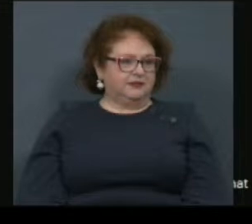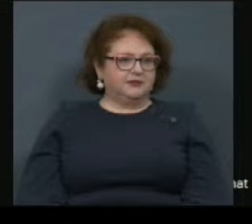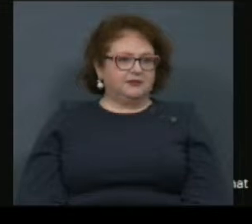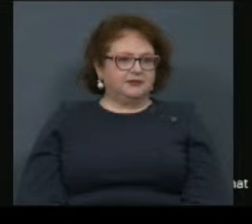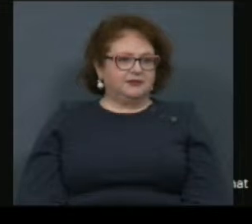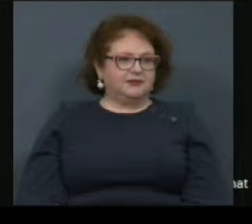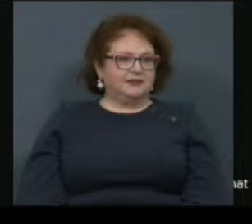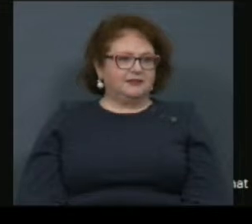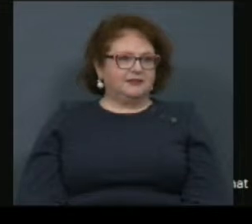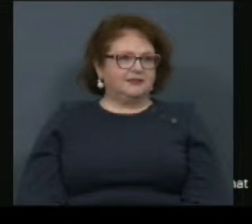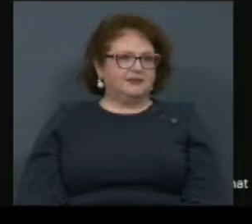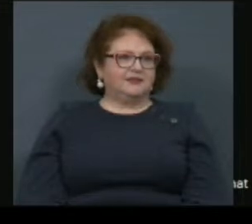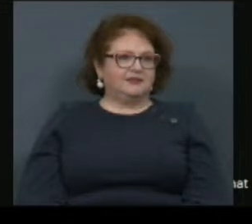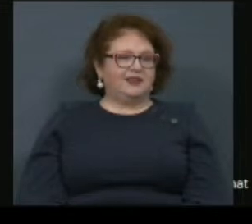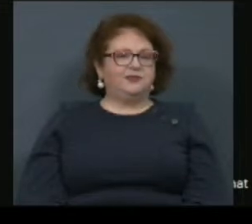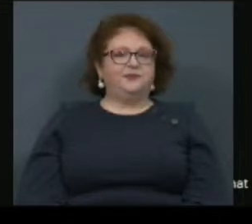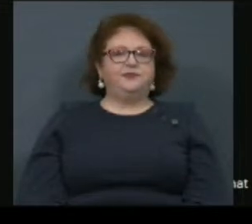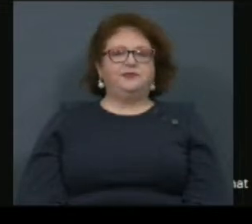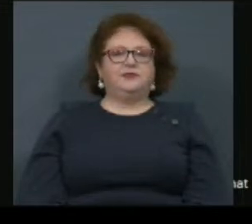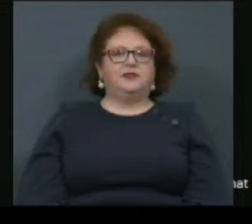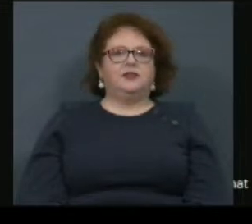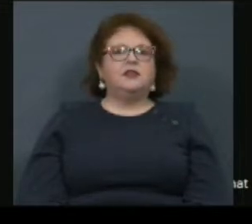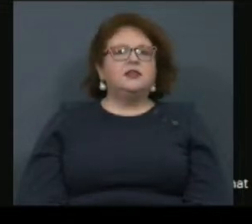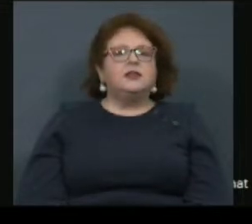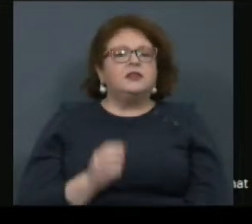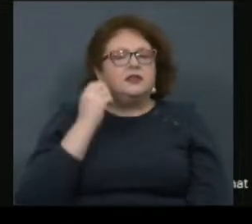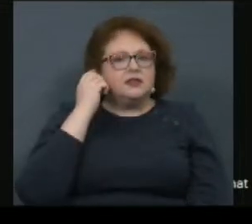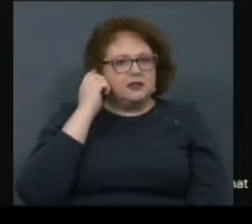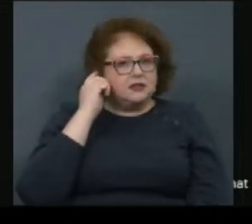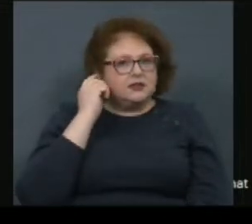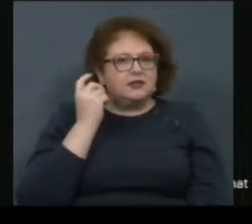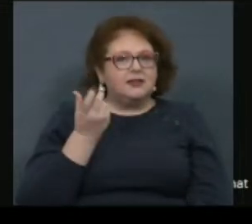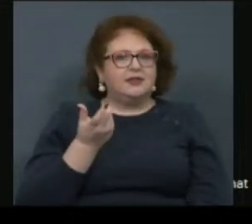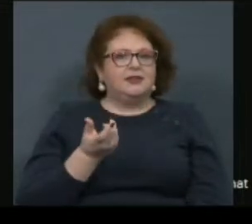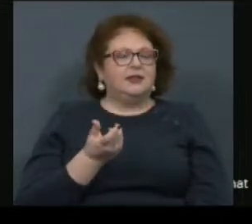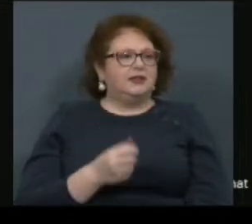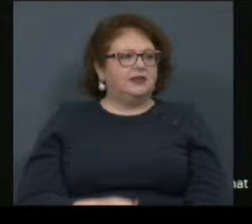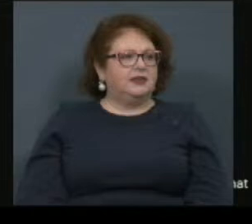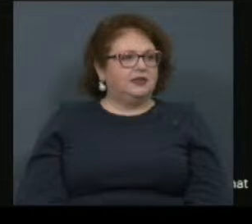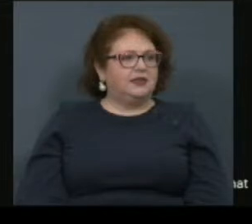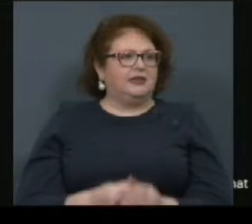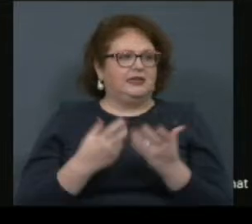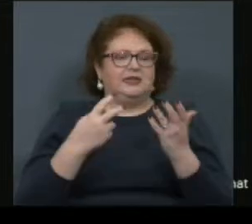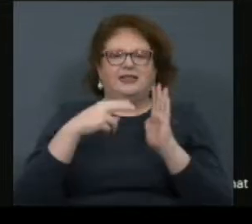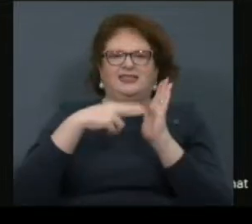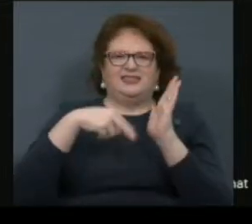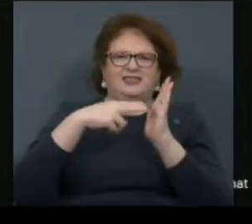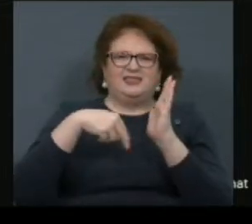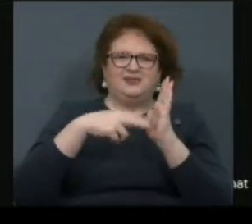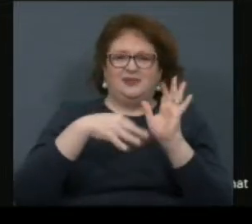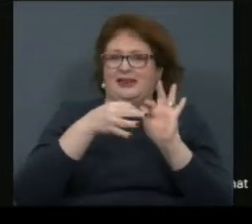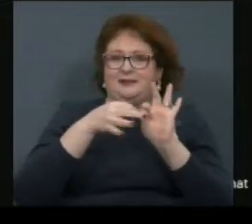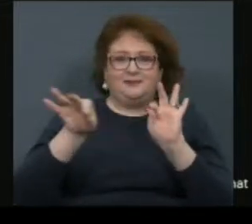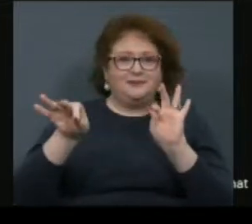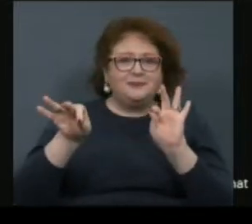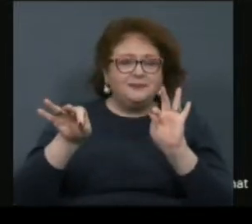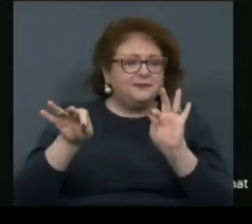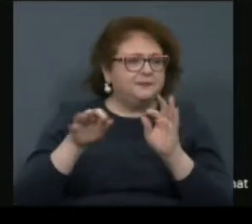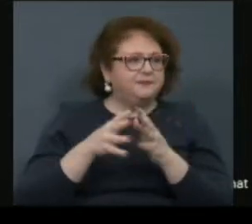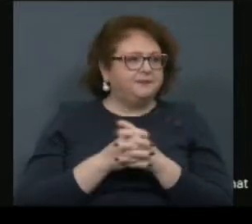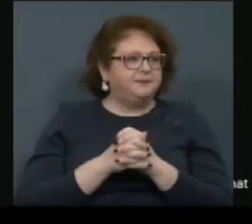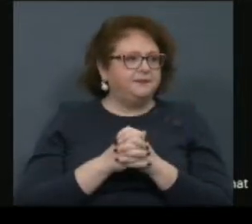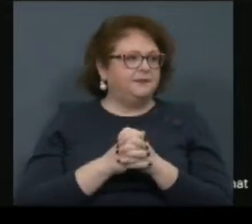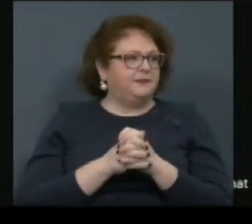However, pursuant to Little Rock Code 2-335, I have received a verbal opinion from the city attorney that this does